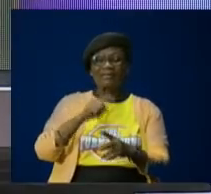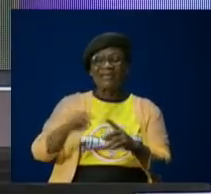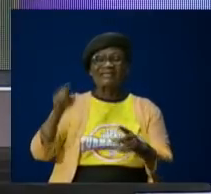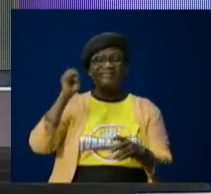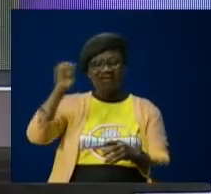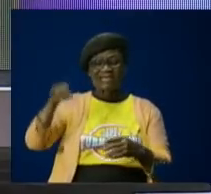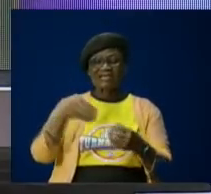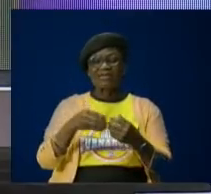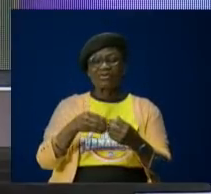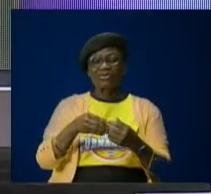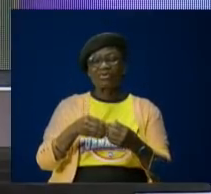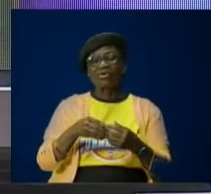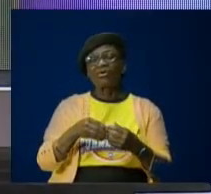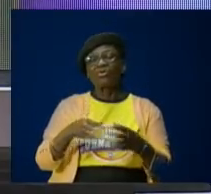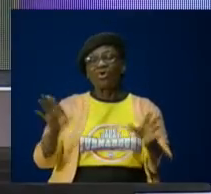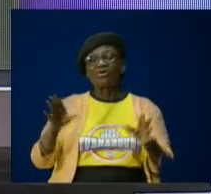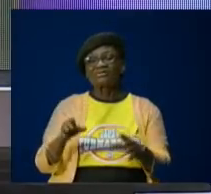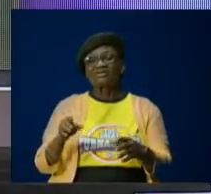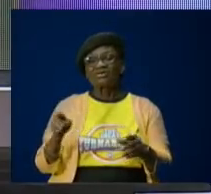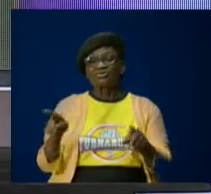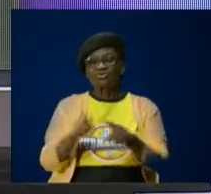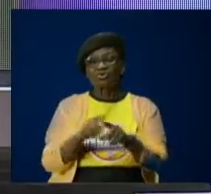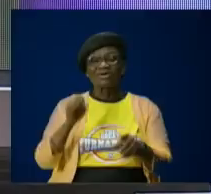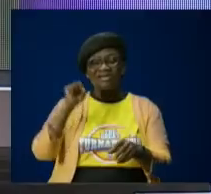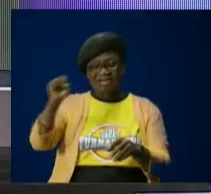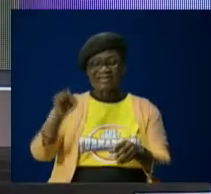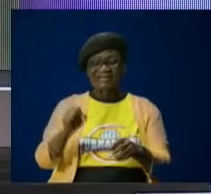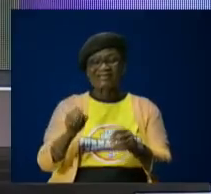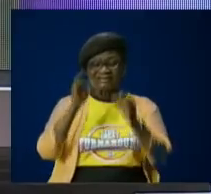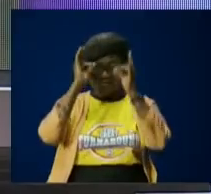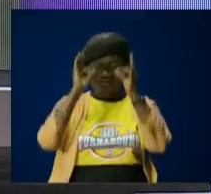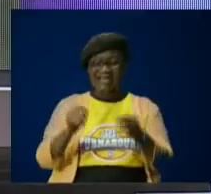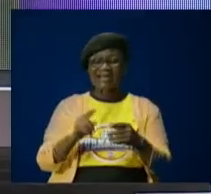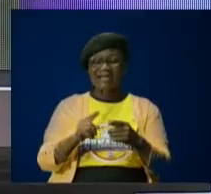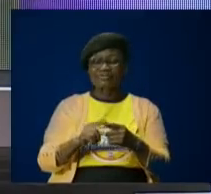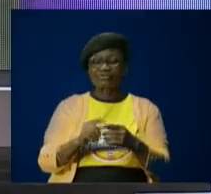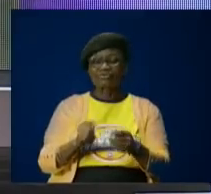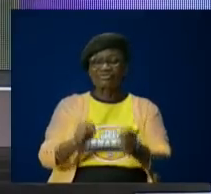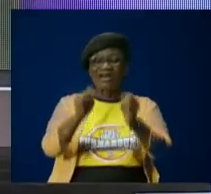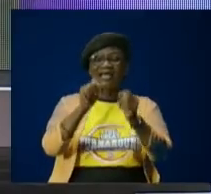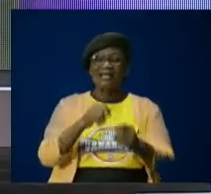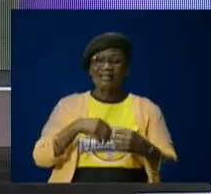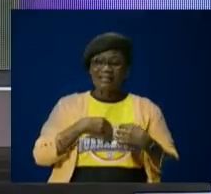So he decided to try a bear. The bear came, and the bear lost.